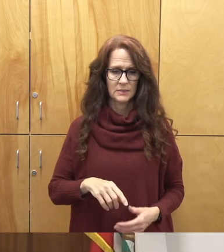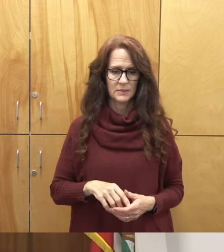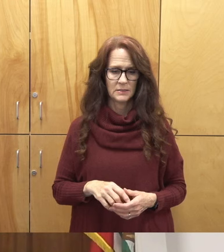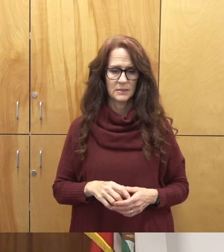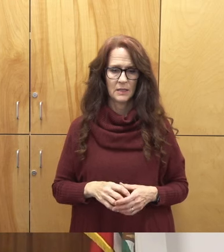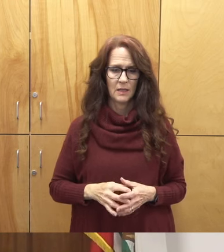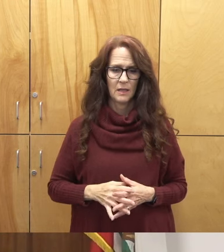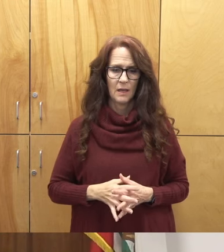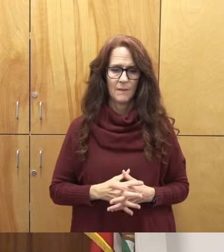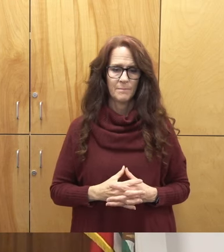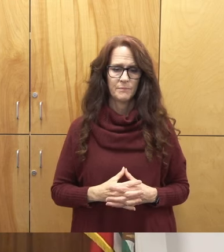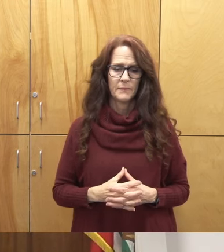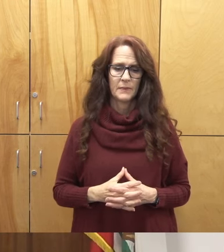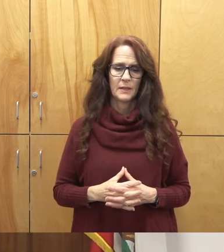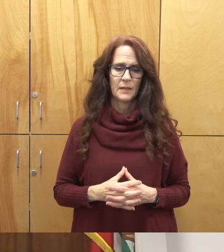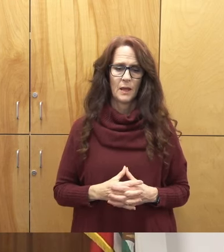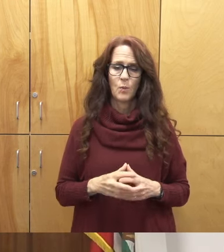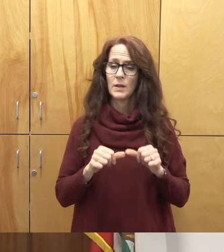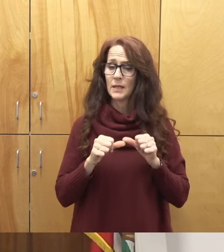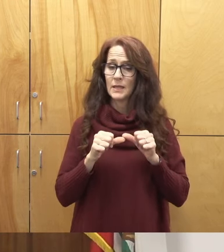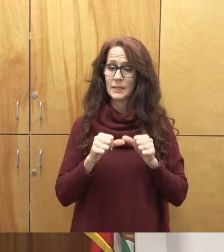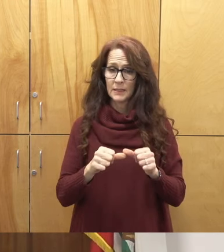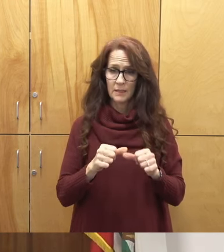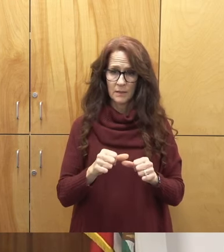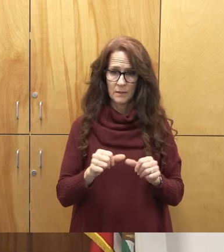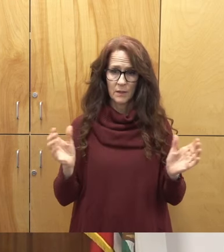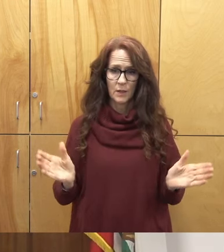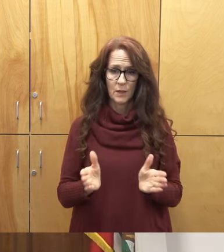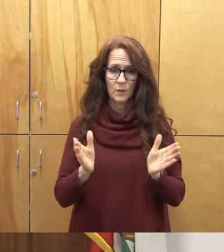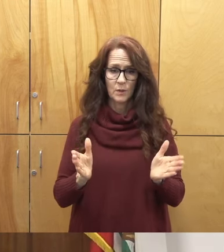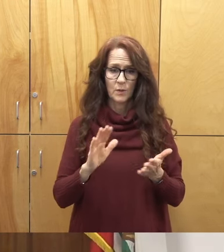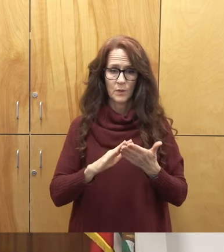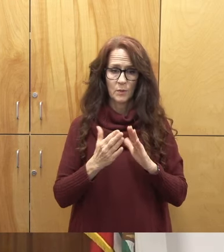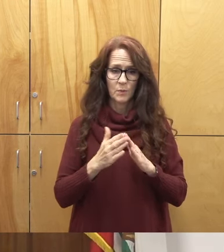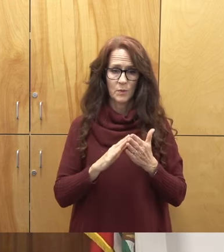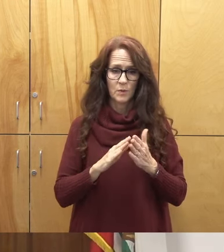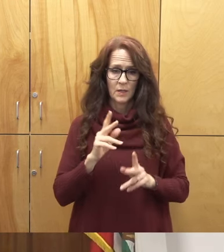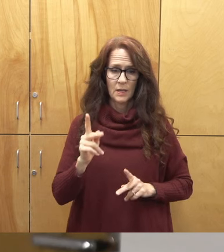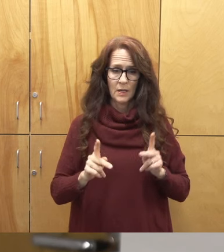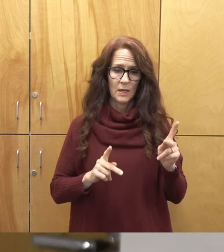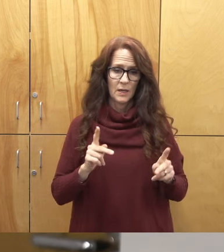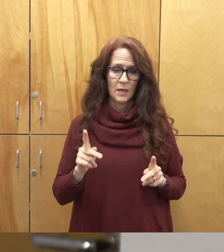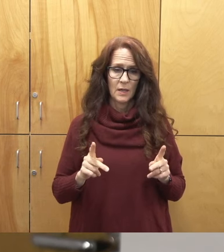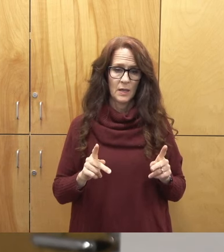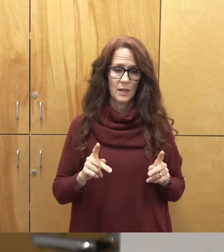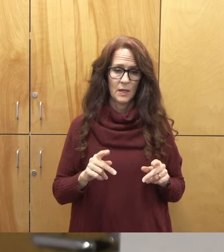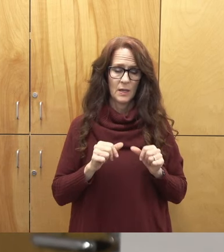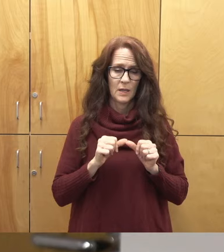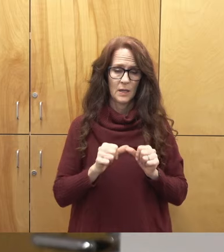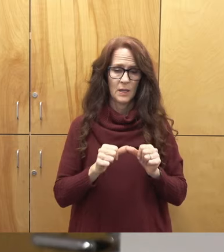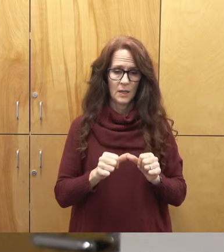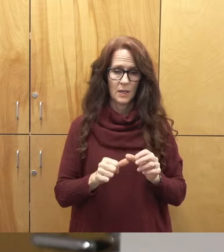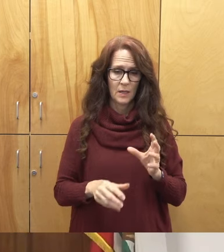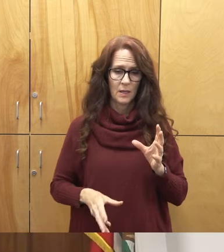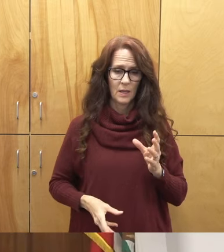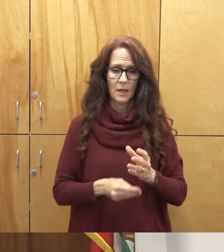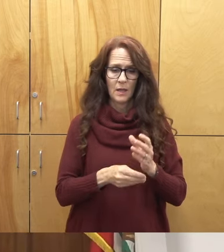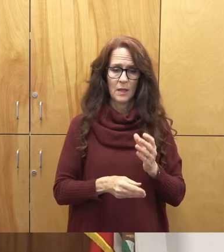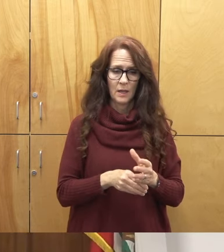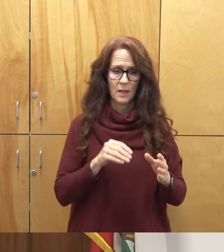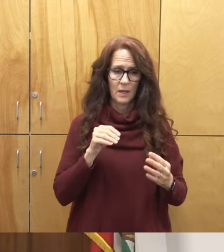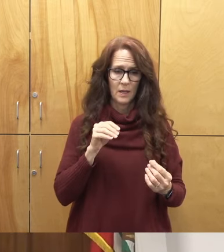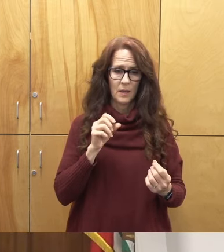President Craighead. I just want to continue encouraging our community members to keep providing input, keep